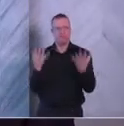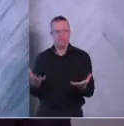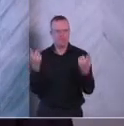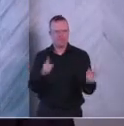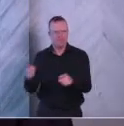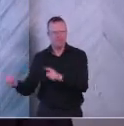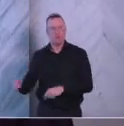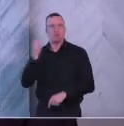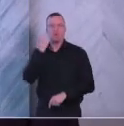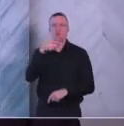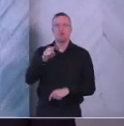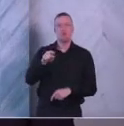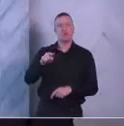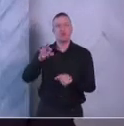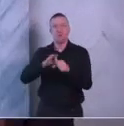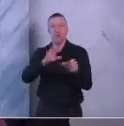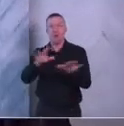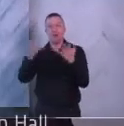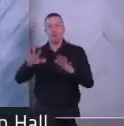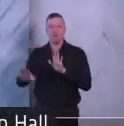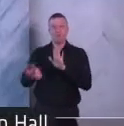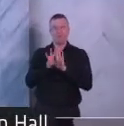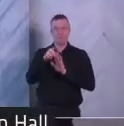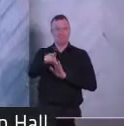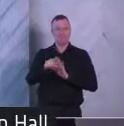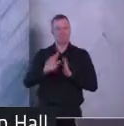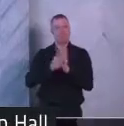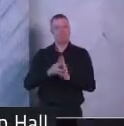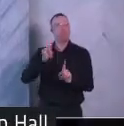to stem the tide of such crimes and combat racism?